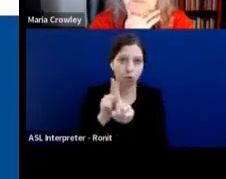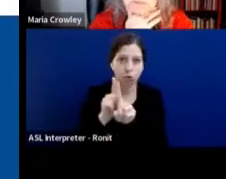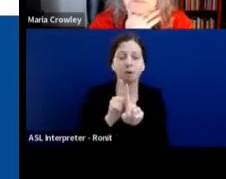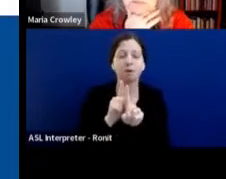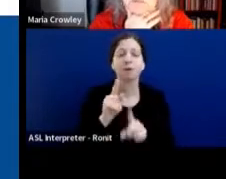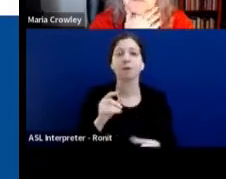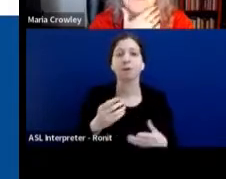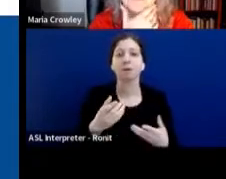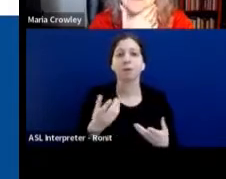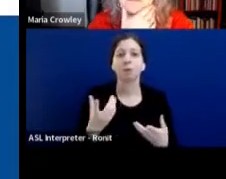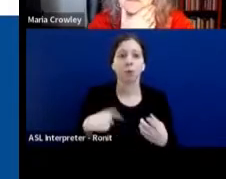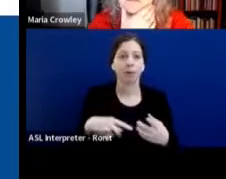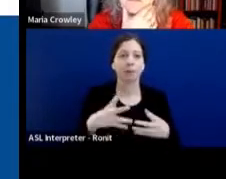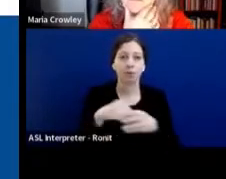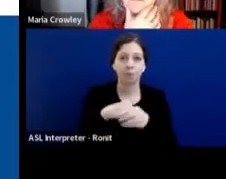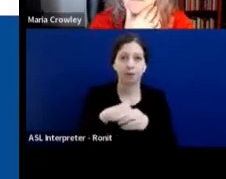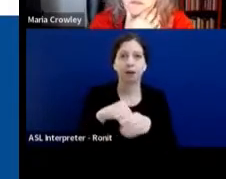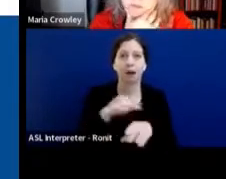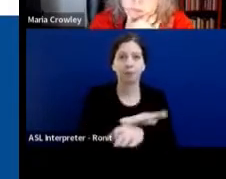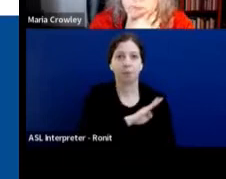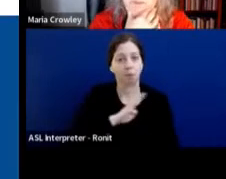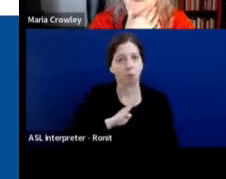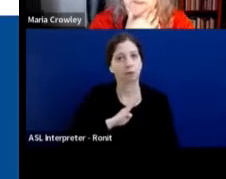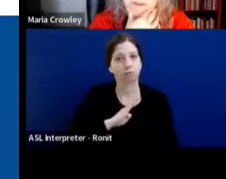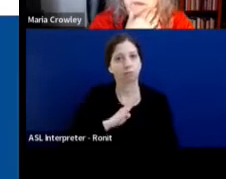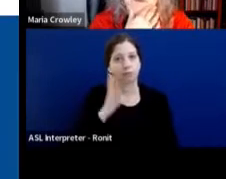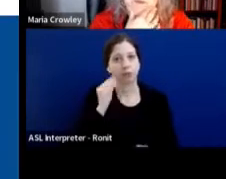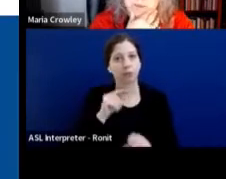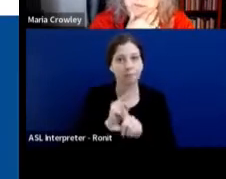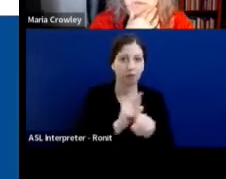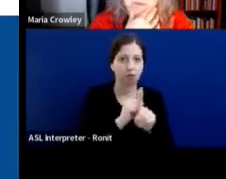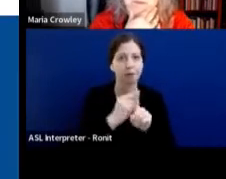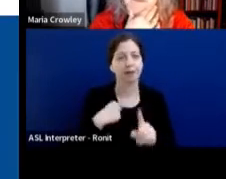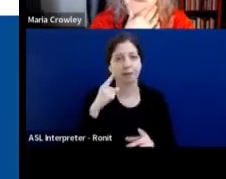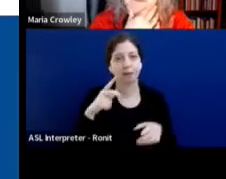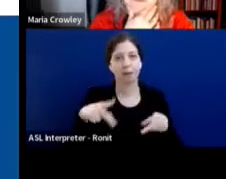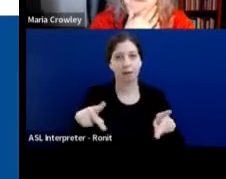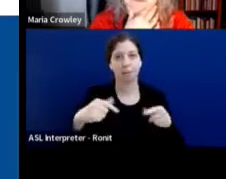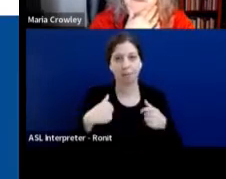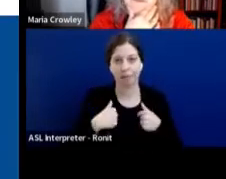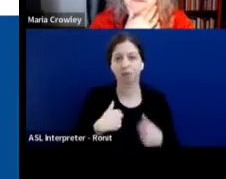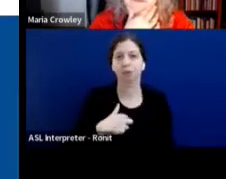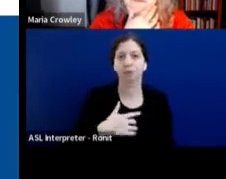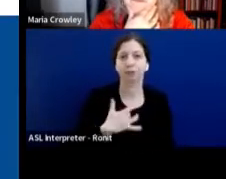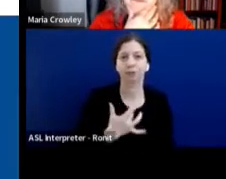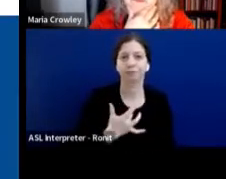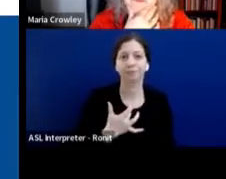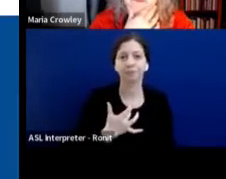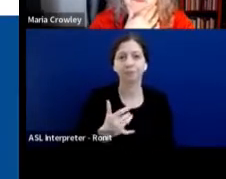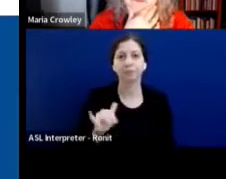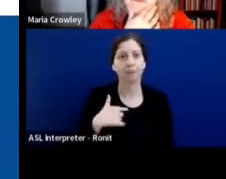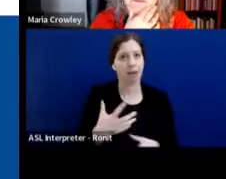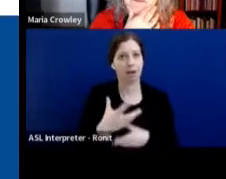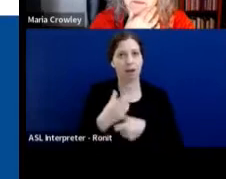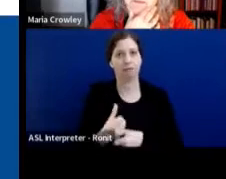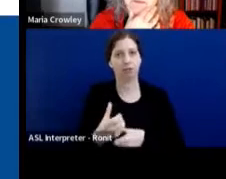as we participate on being on boards. And that's something that I think has allowed me to feel that my confidence has